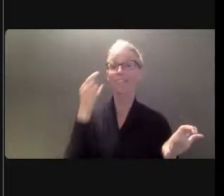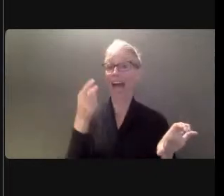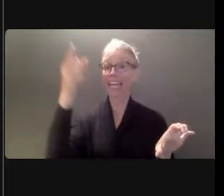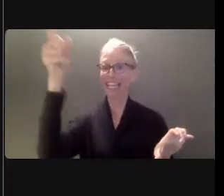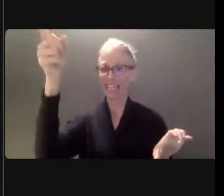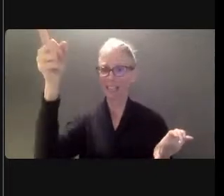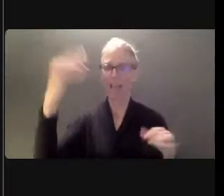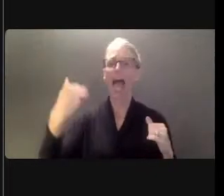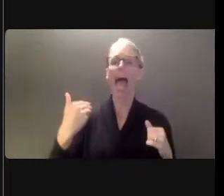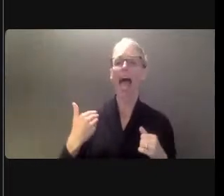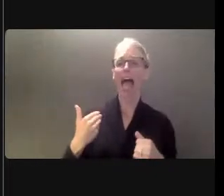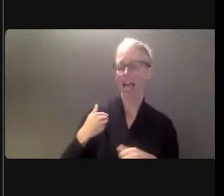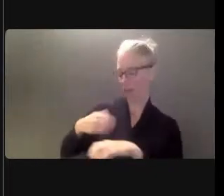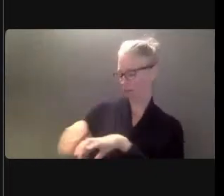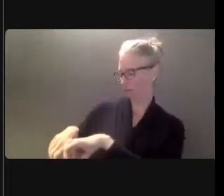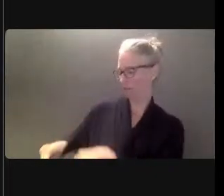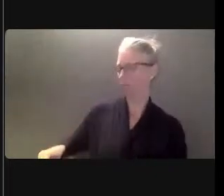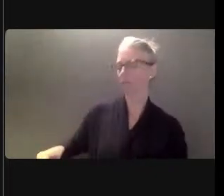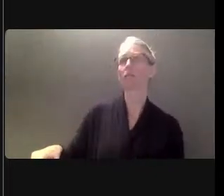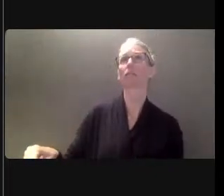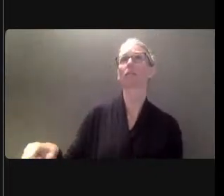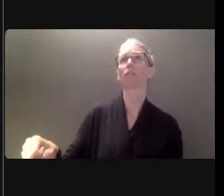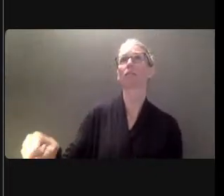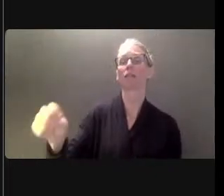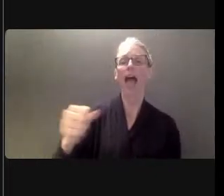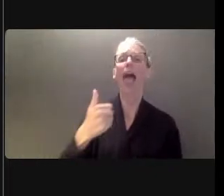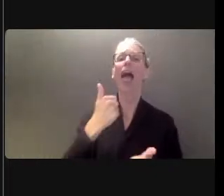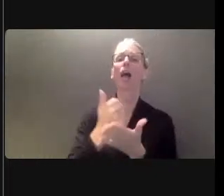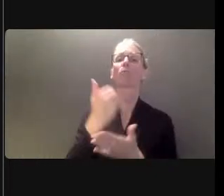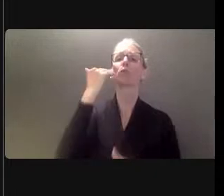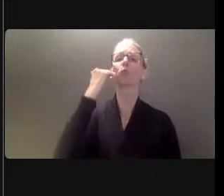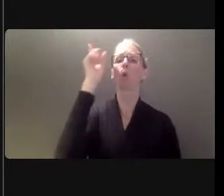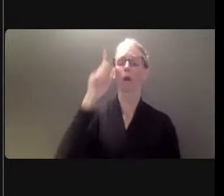The first sub-project we are going to talk about is the park survey.